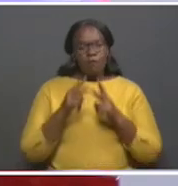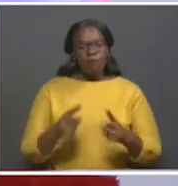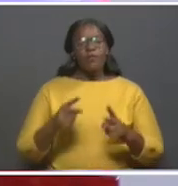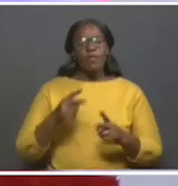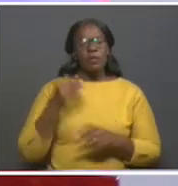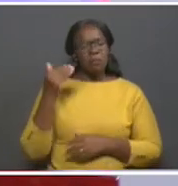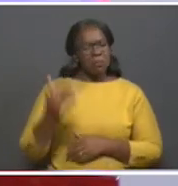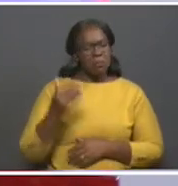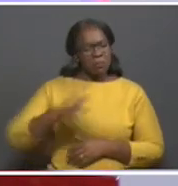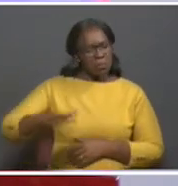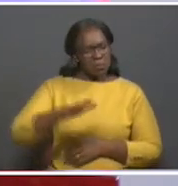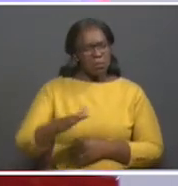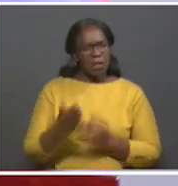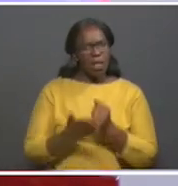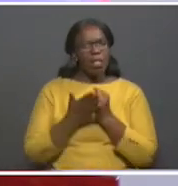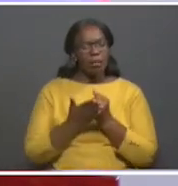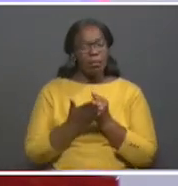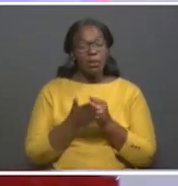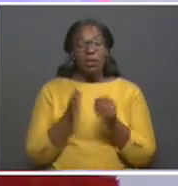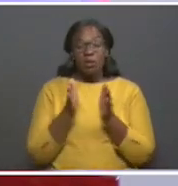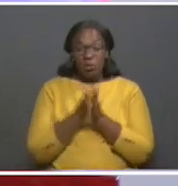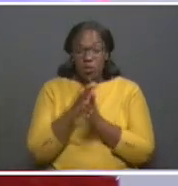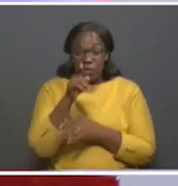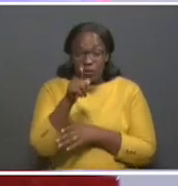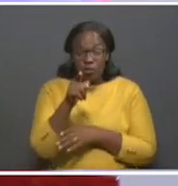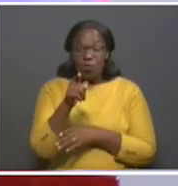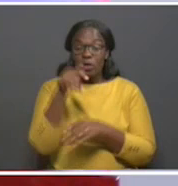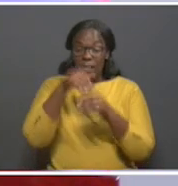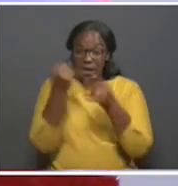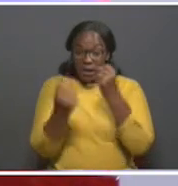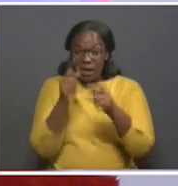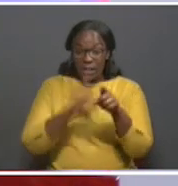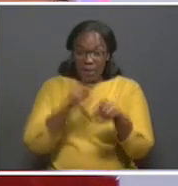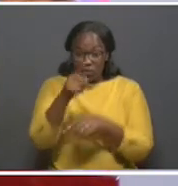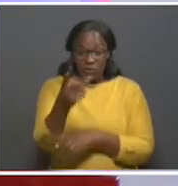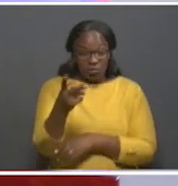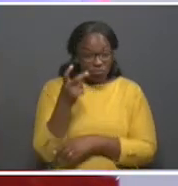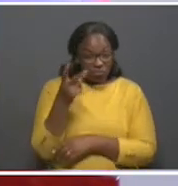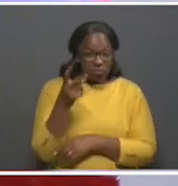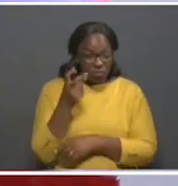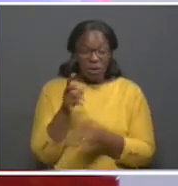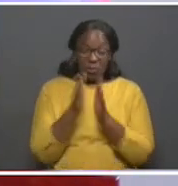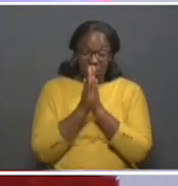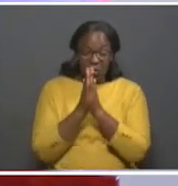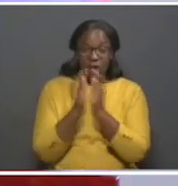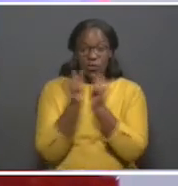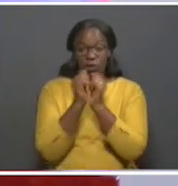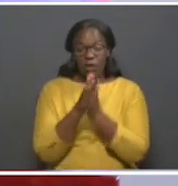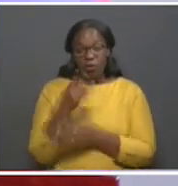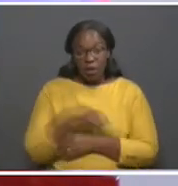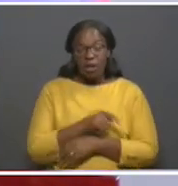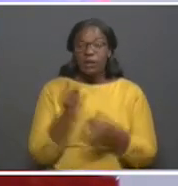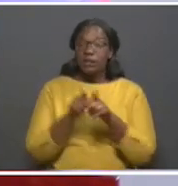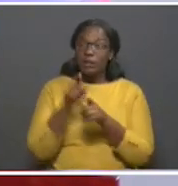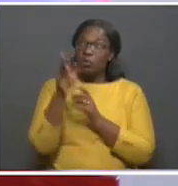present help. He's present with you in that car as you're listening and praying together with us. He's